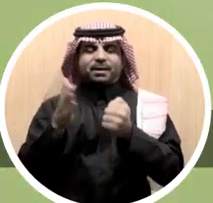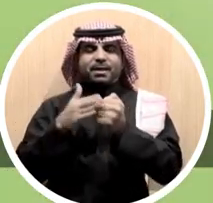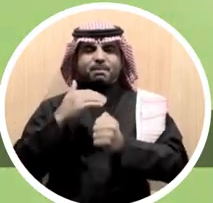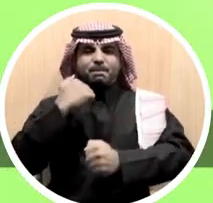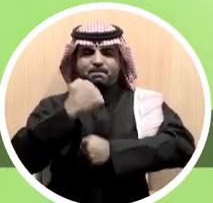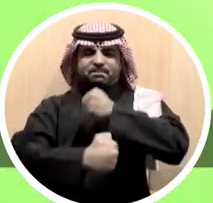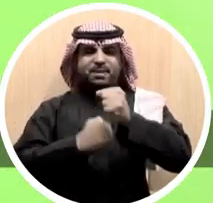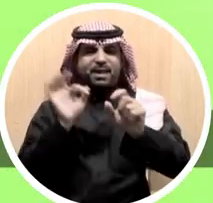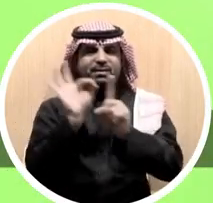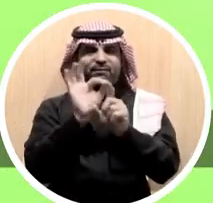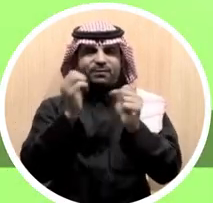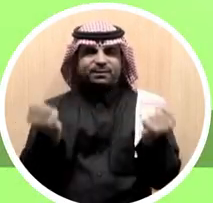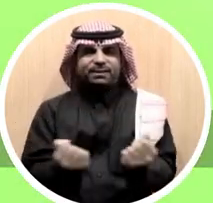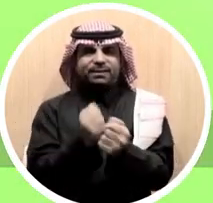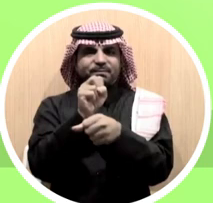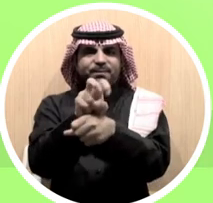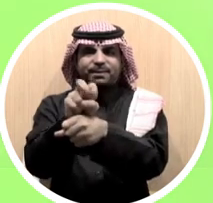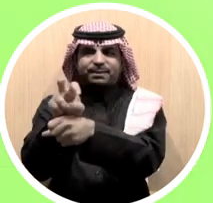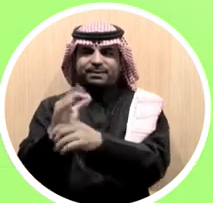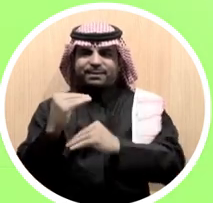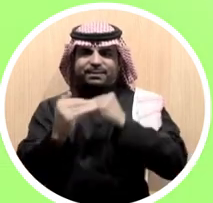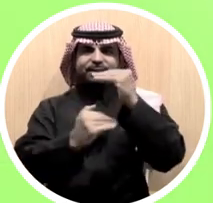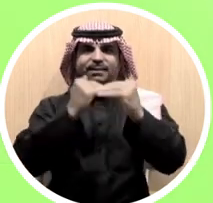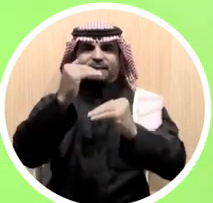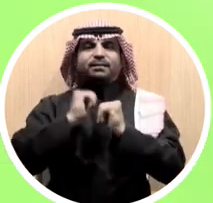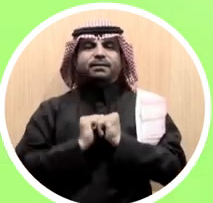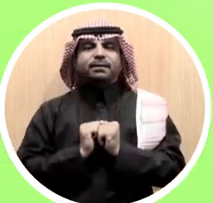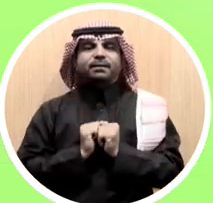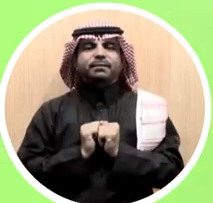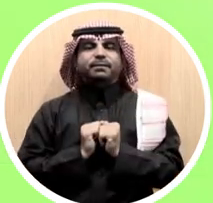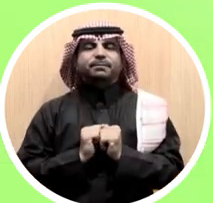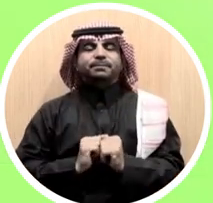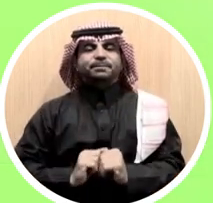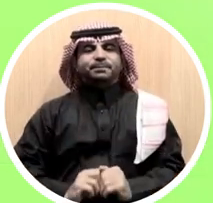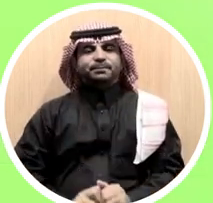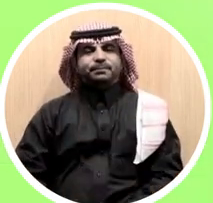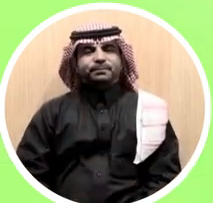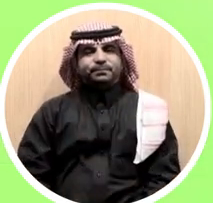education services. Animation of Areen of PwD logo.